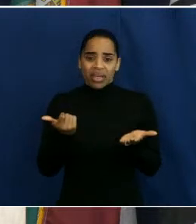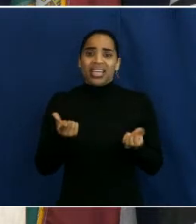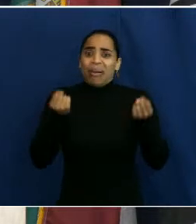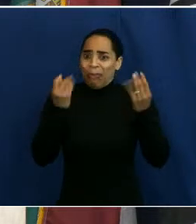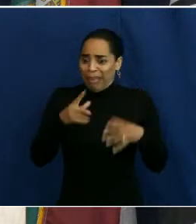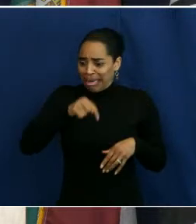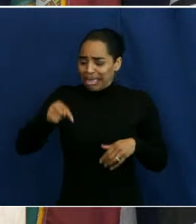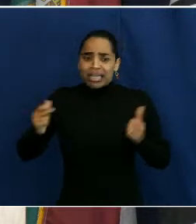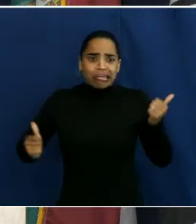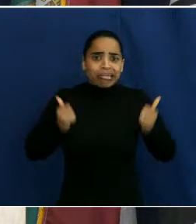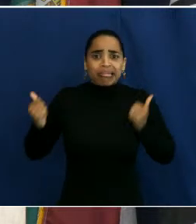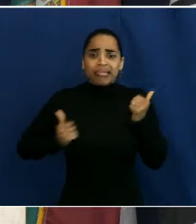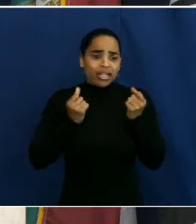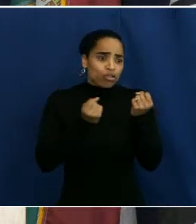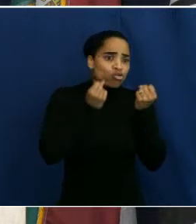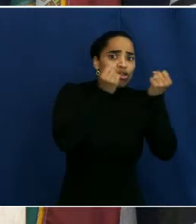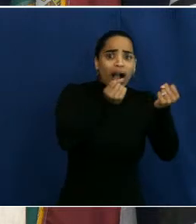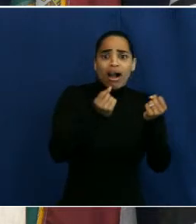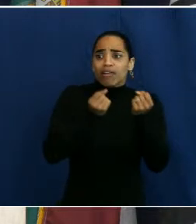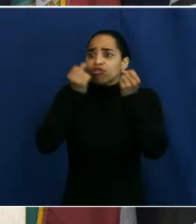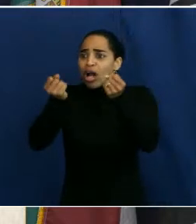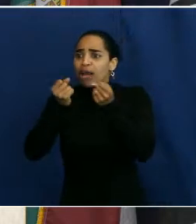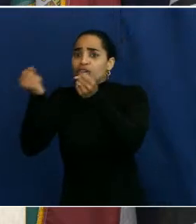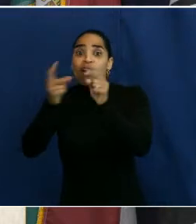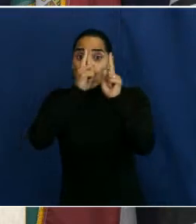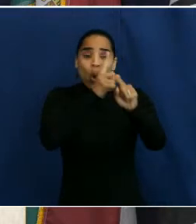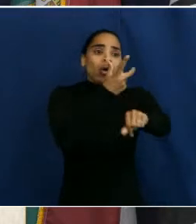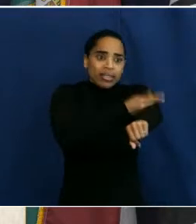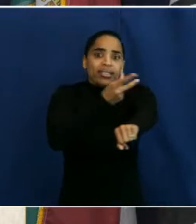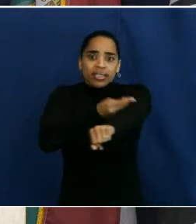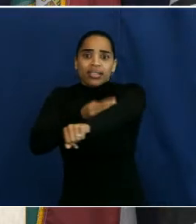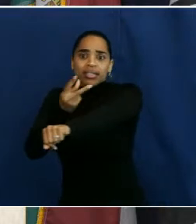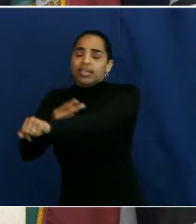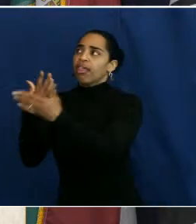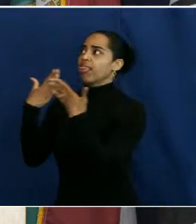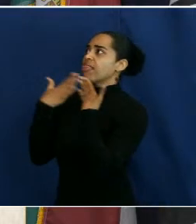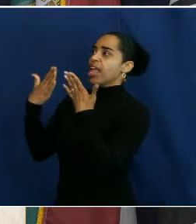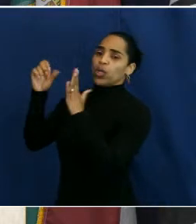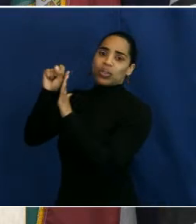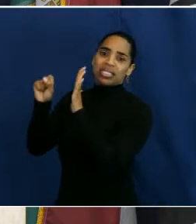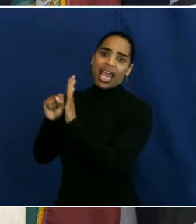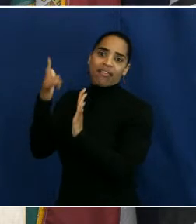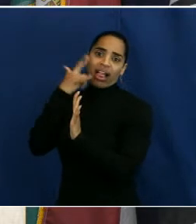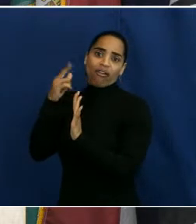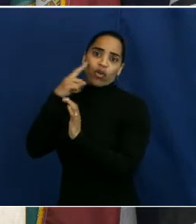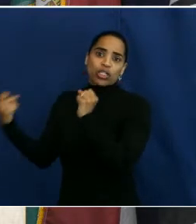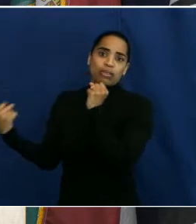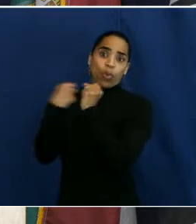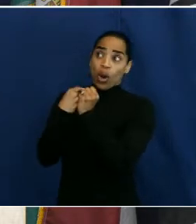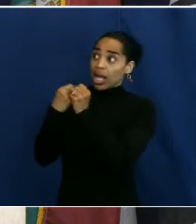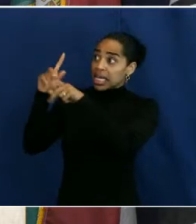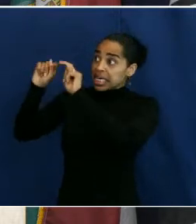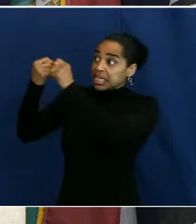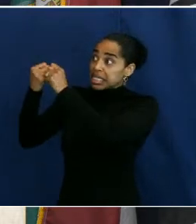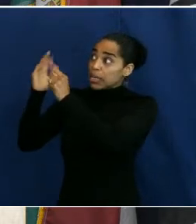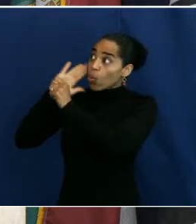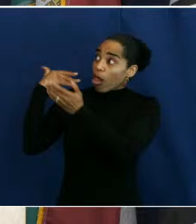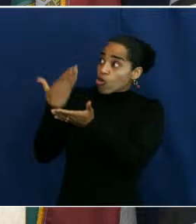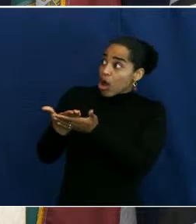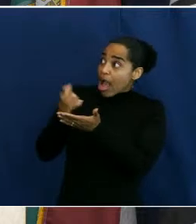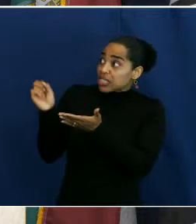get to our homebound seniors, and so we're very grateful and appreciative to the state. We don't know exactly when those teams will